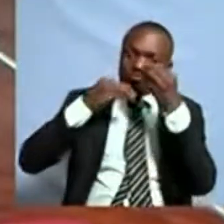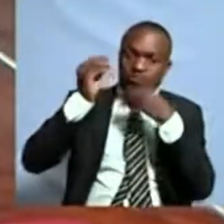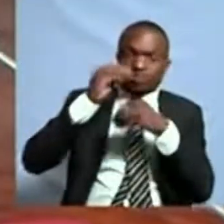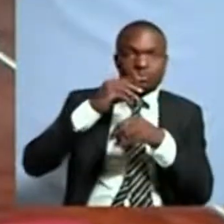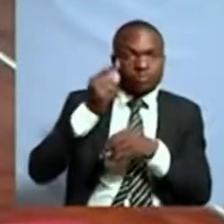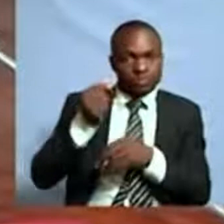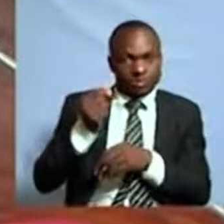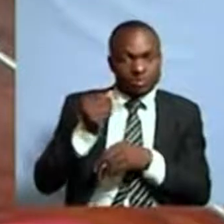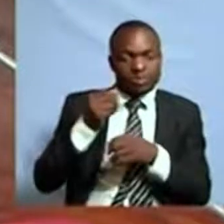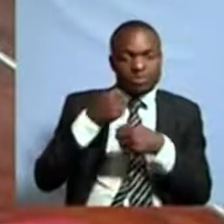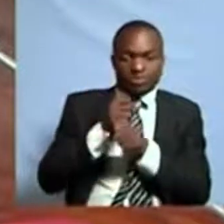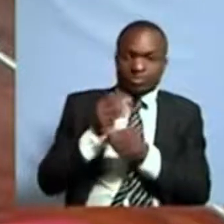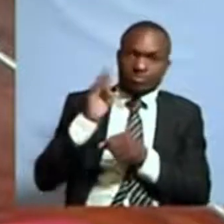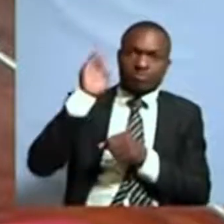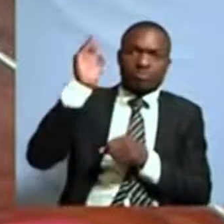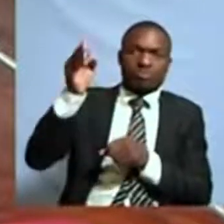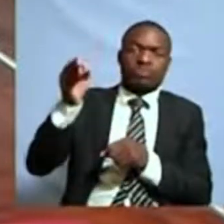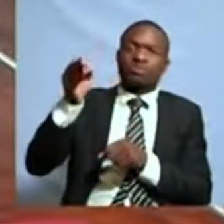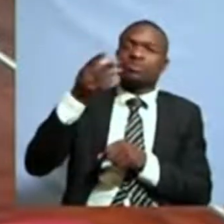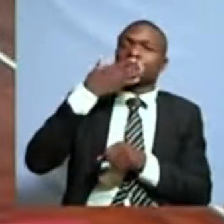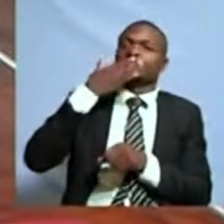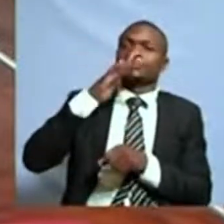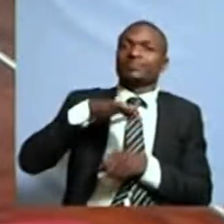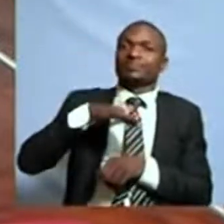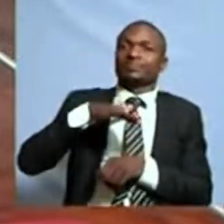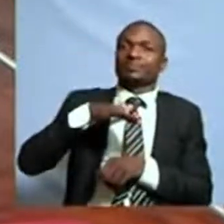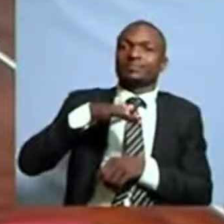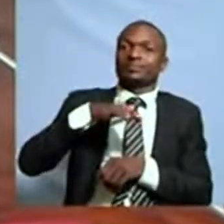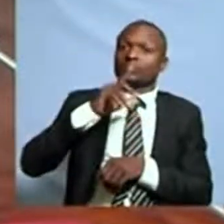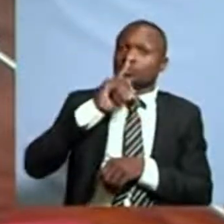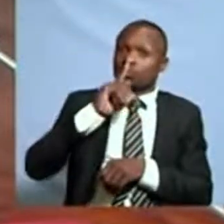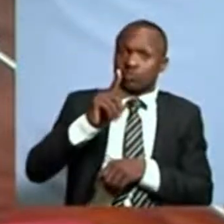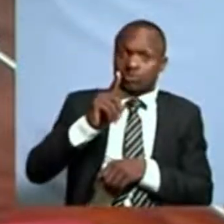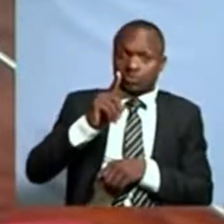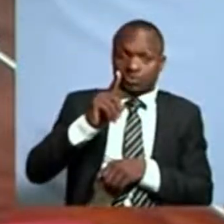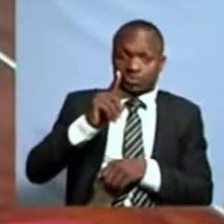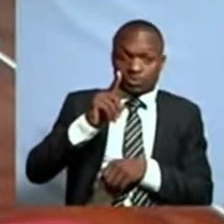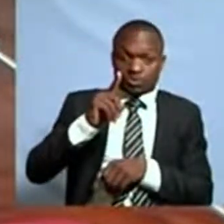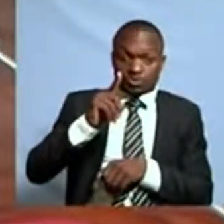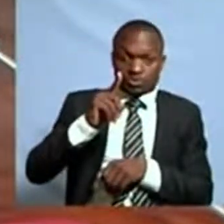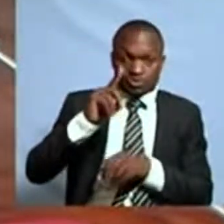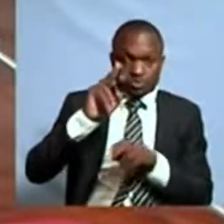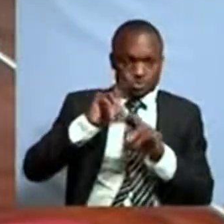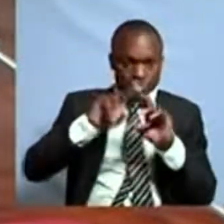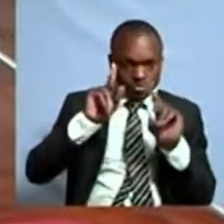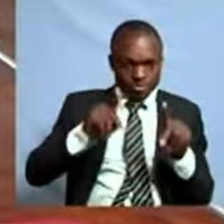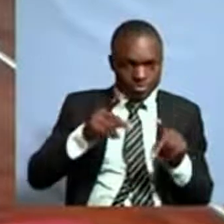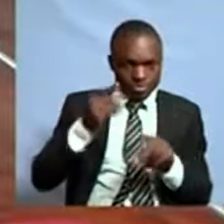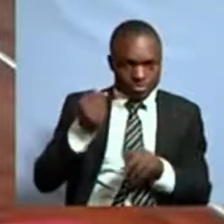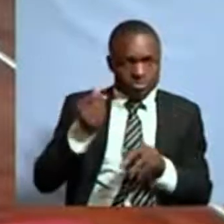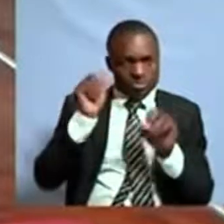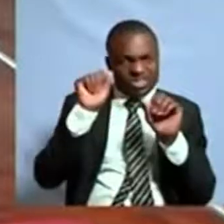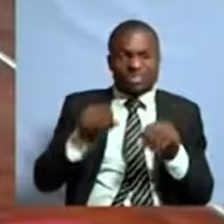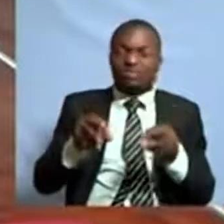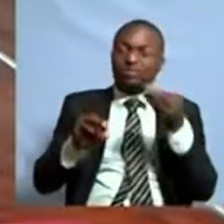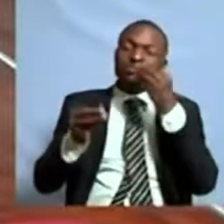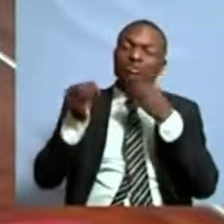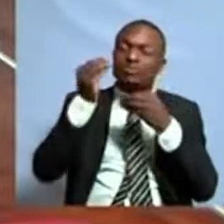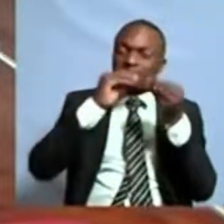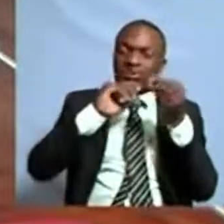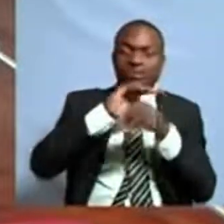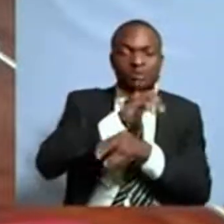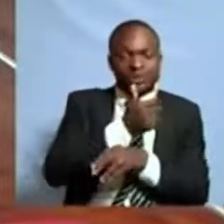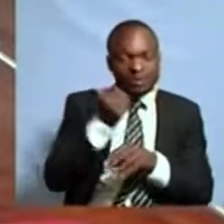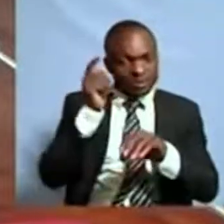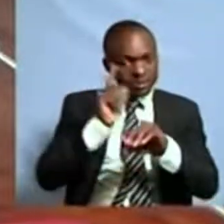their future bleak. It is true, Chair, that money can be squandered at any time. Someone